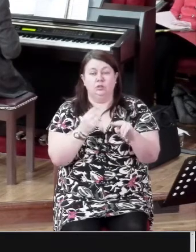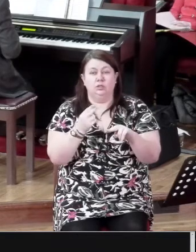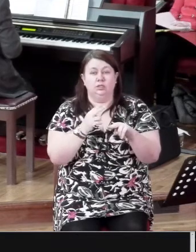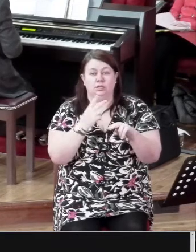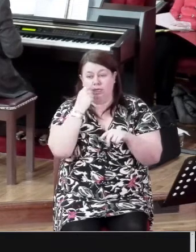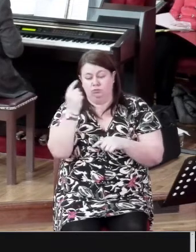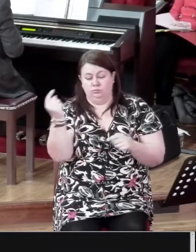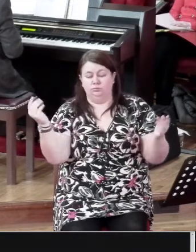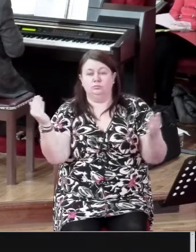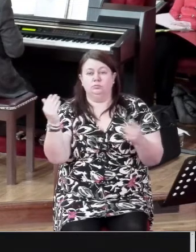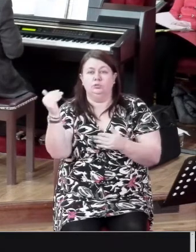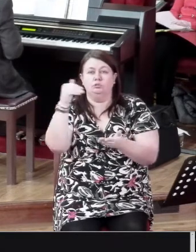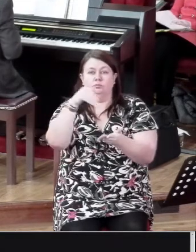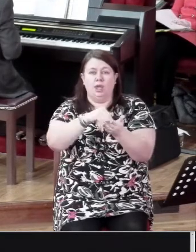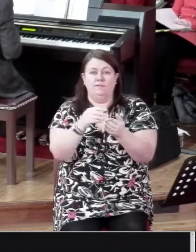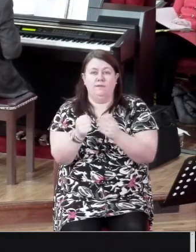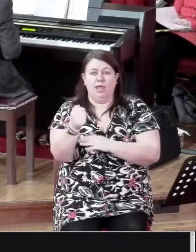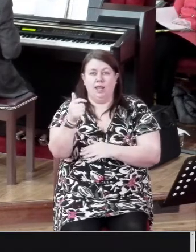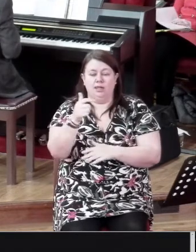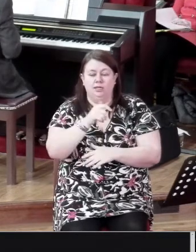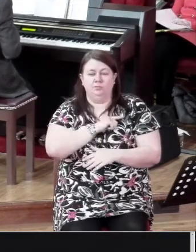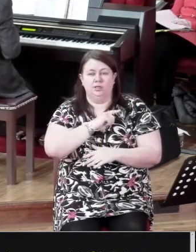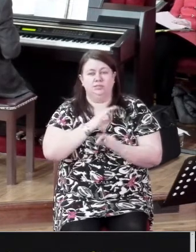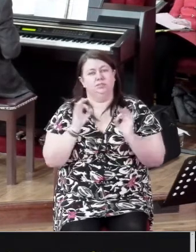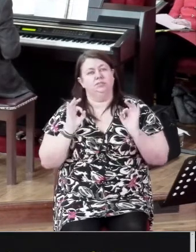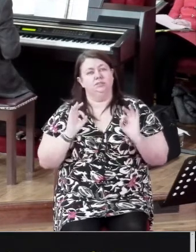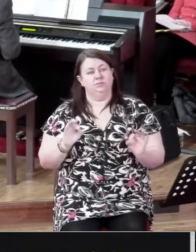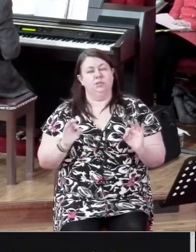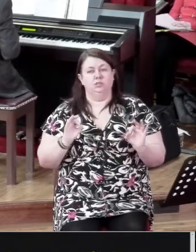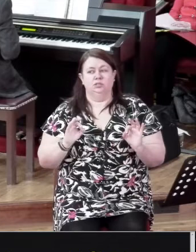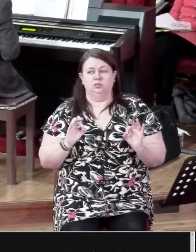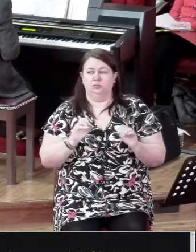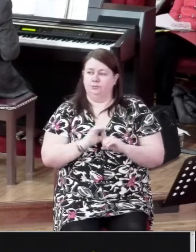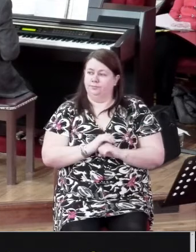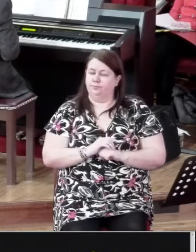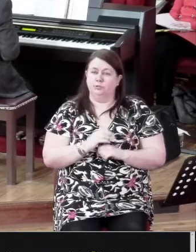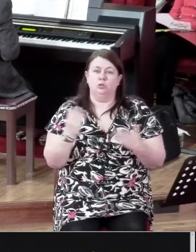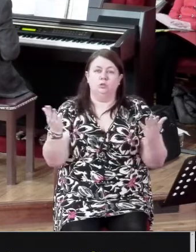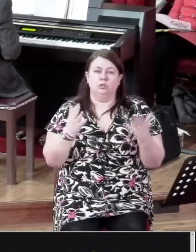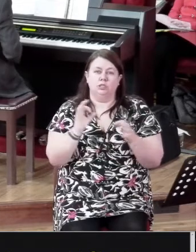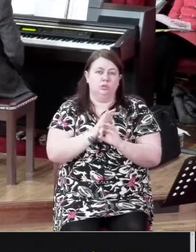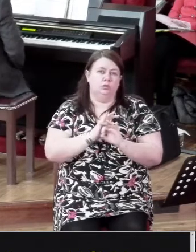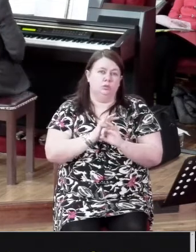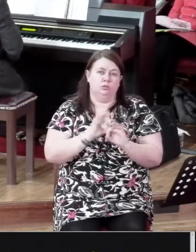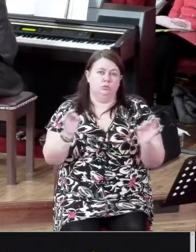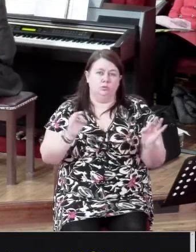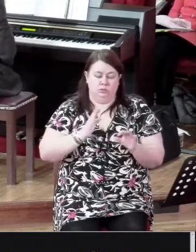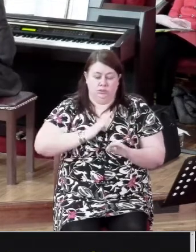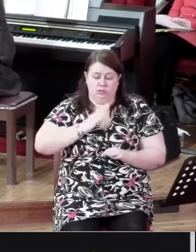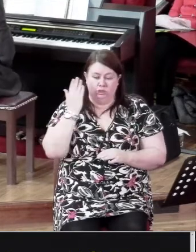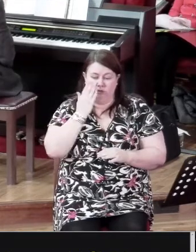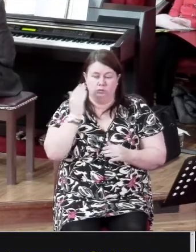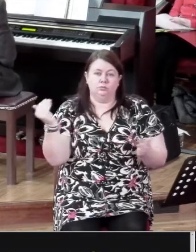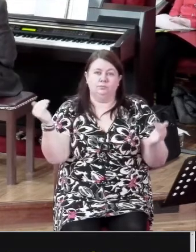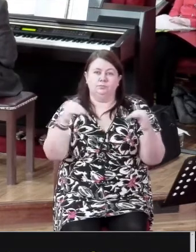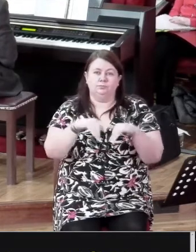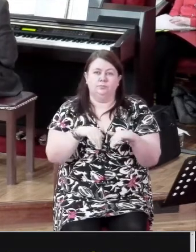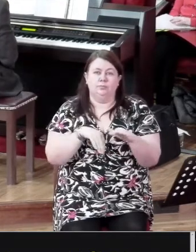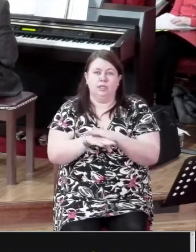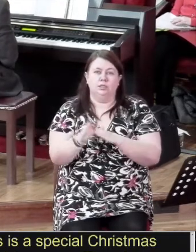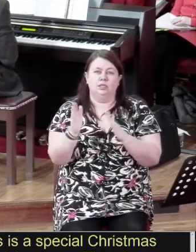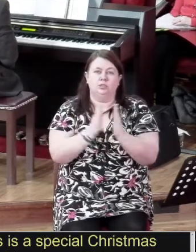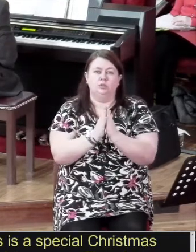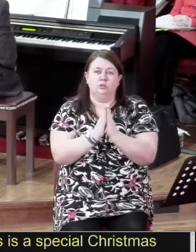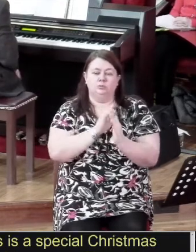It's always such a very, very special occasion. The Sunday school will not be coming in today. They are continuing the rehearsals for next